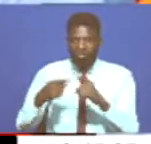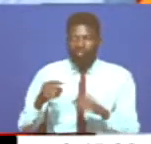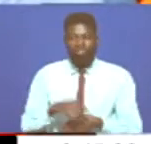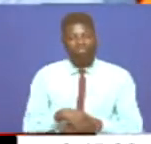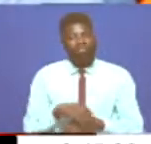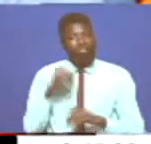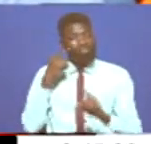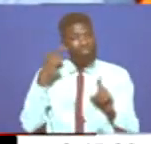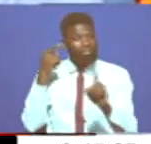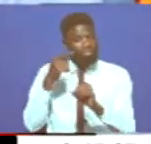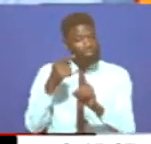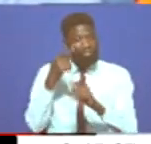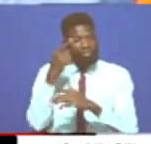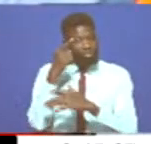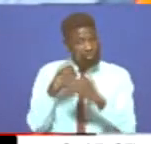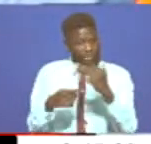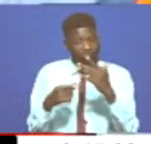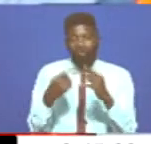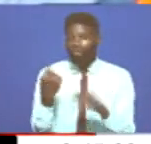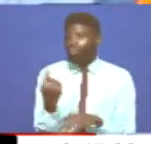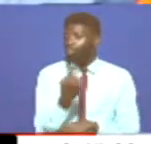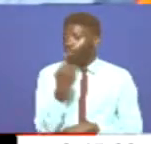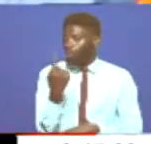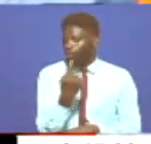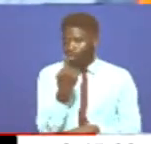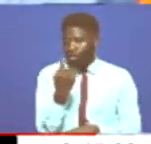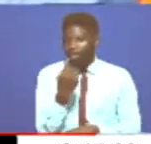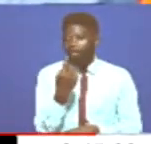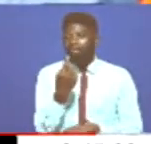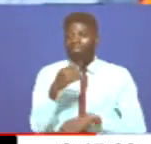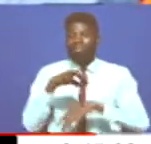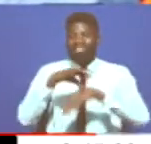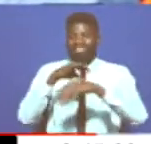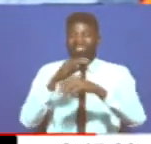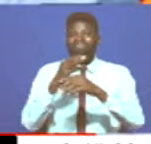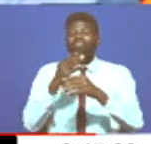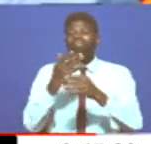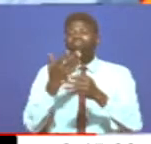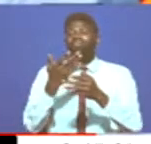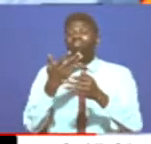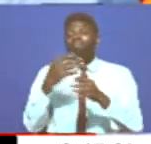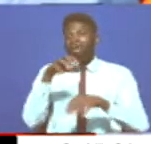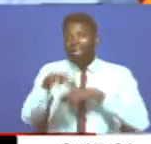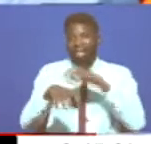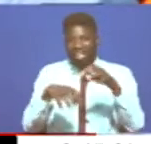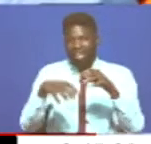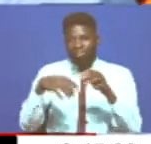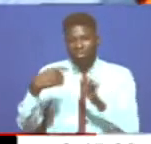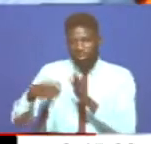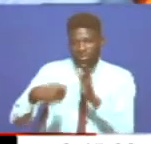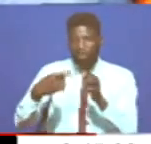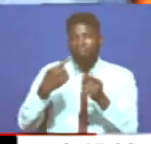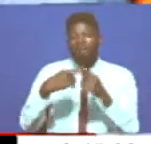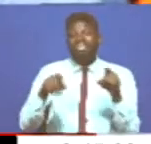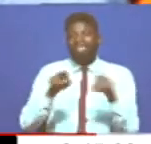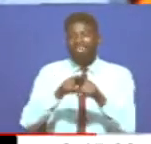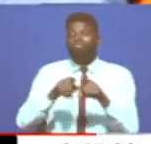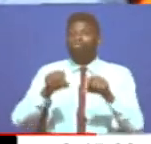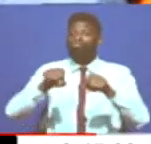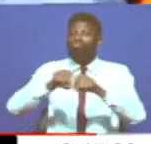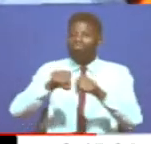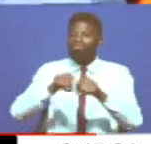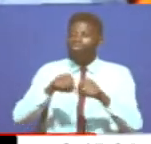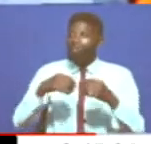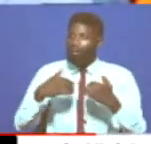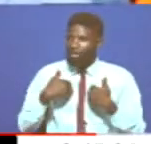leather, but also produce finished leather products, shoes, and it has a capacity of producing